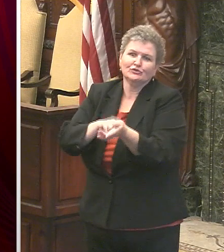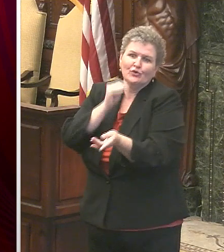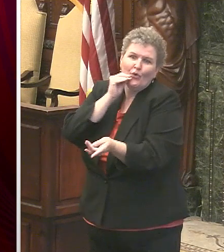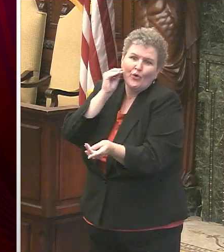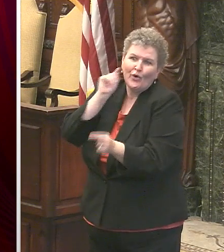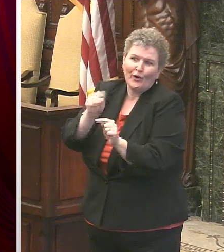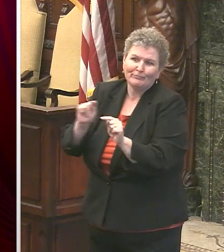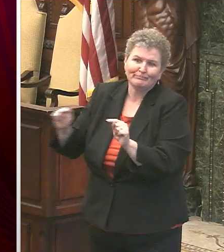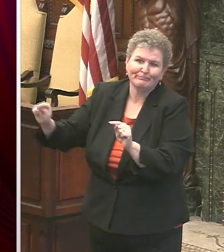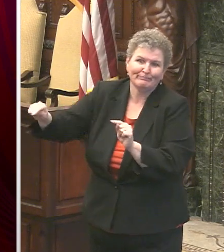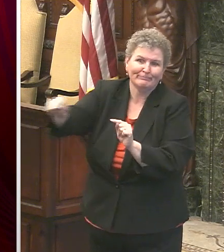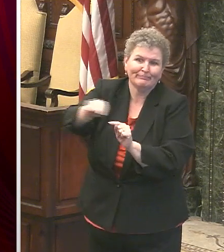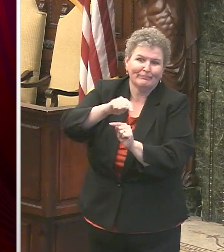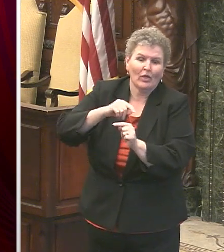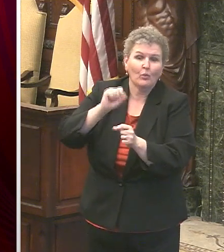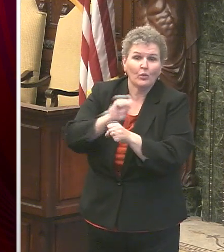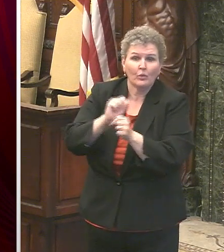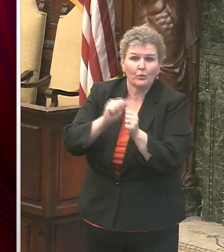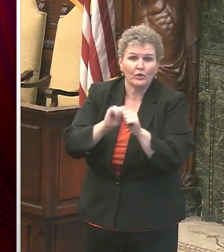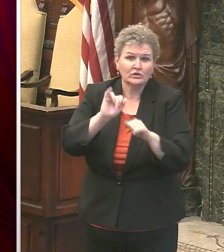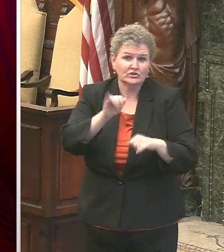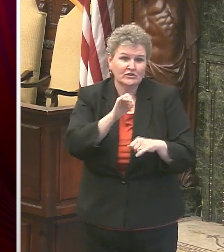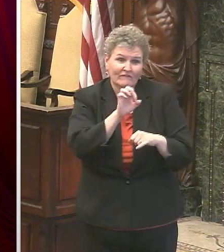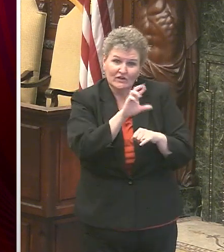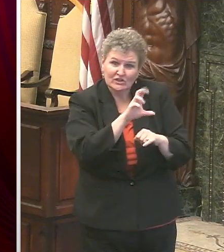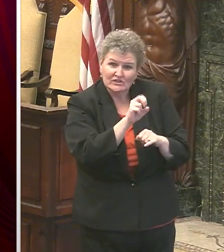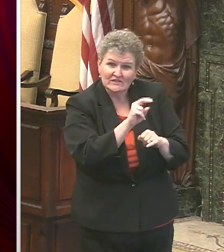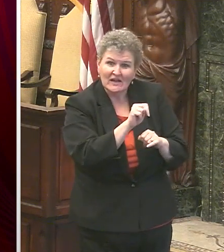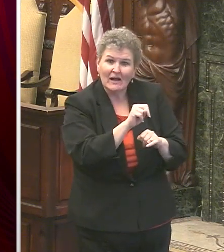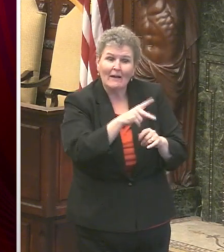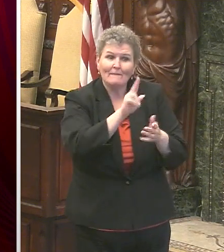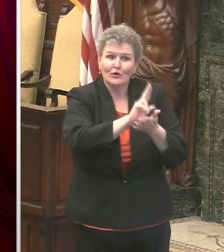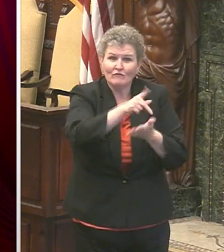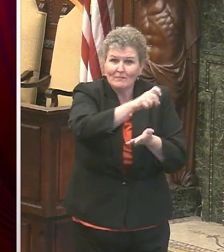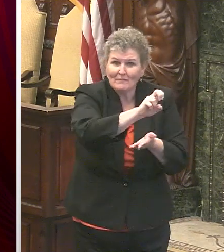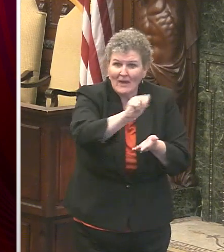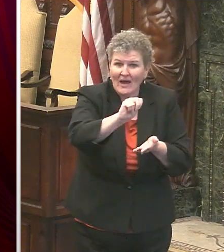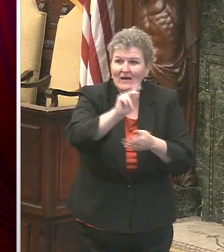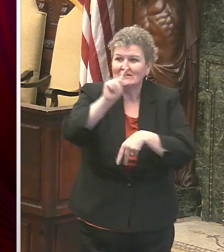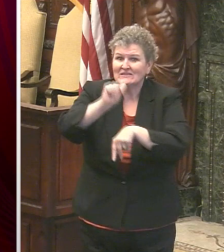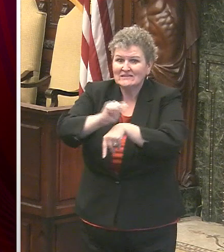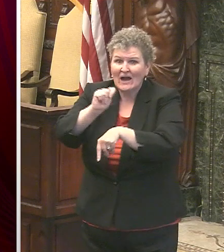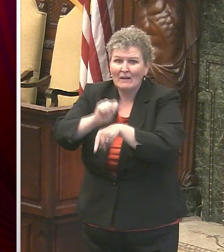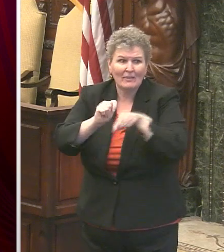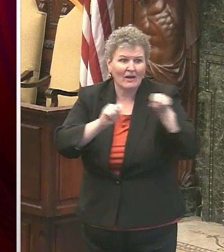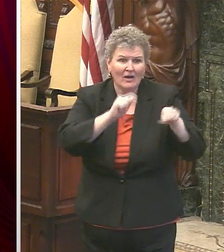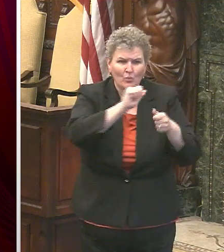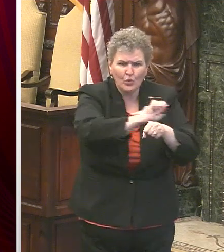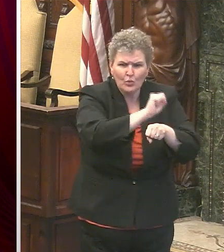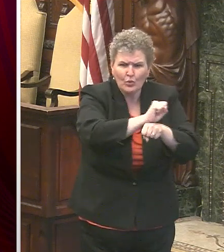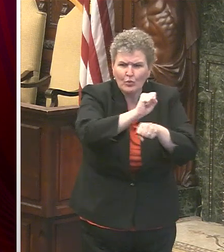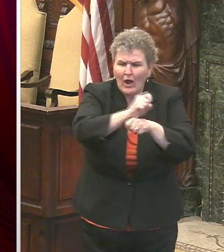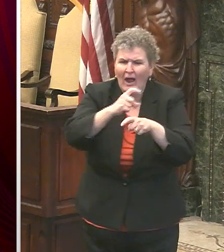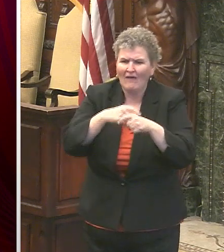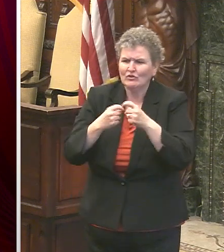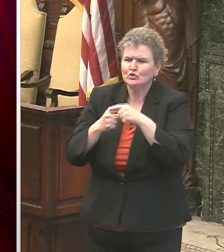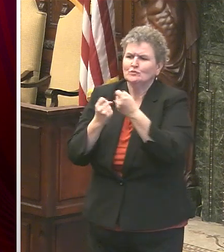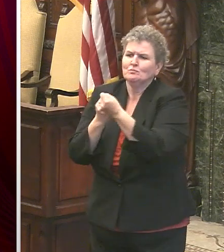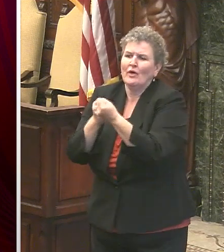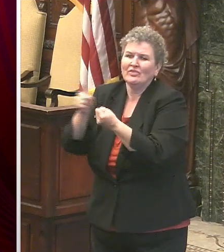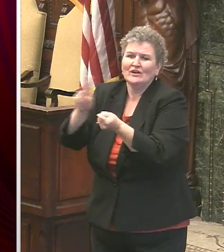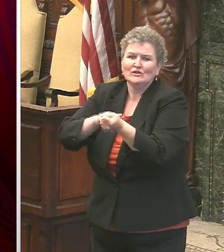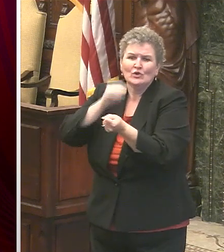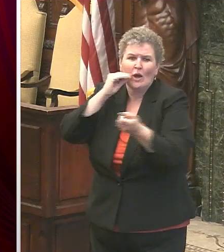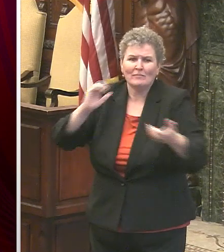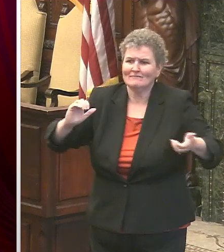medical centers at Jefferson University, University of Pennsylvania, and Temple University to provide support to nursing homes and infection control to